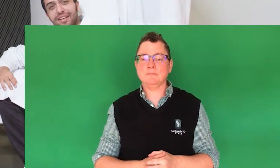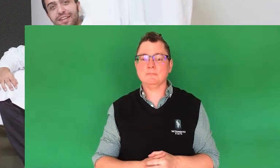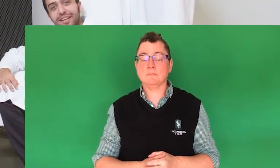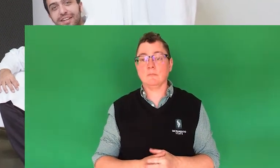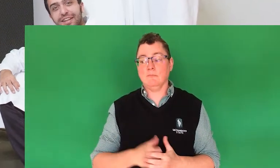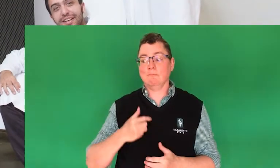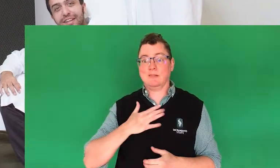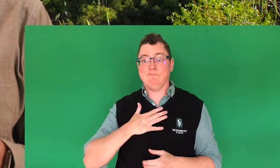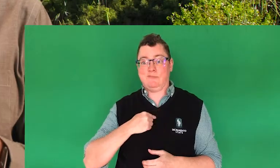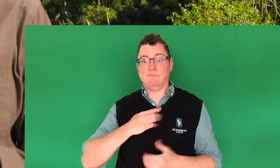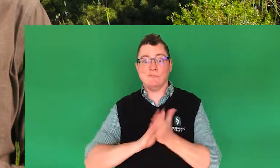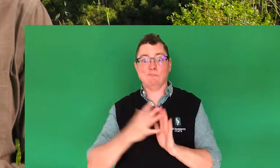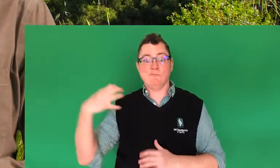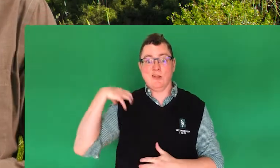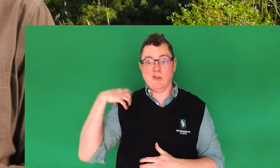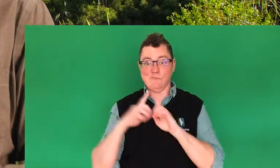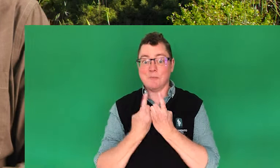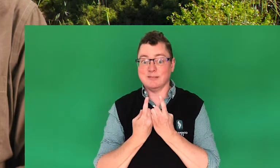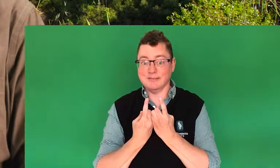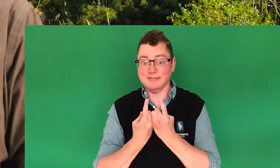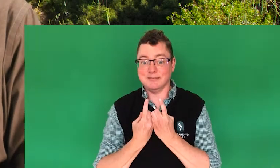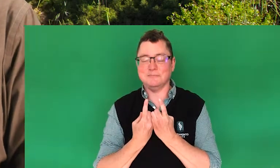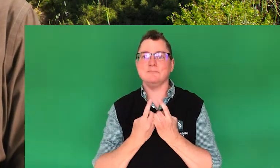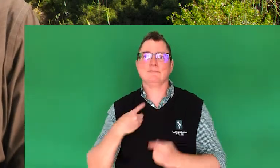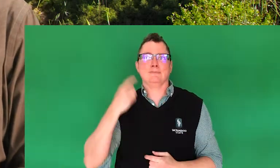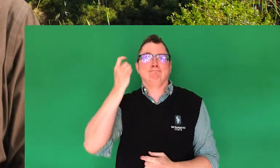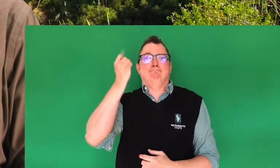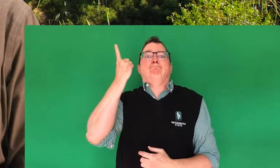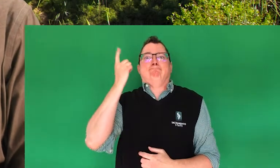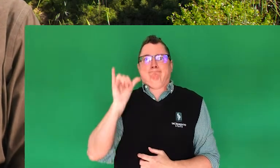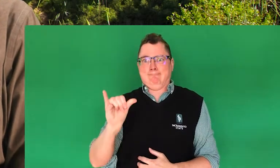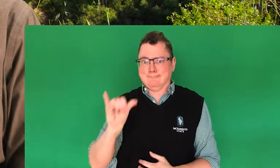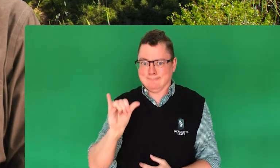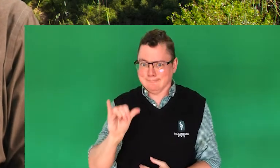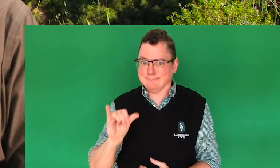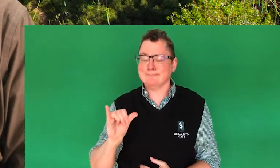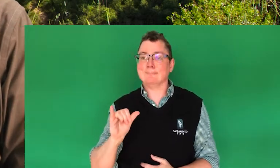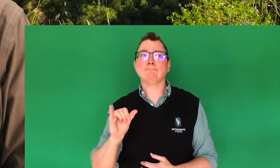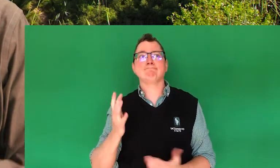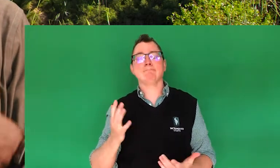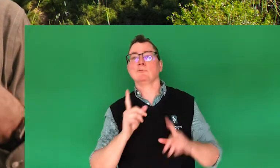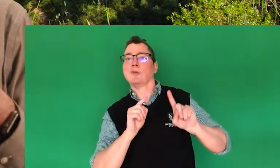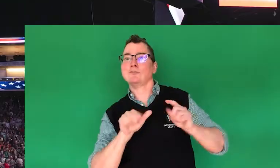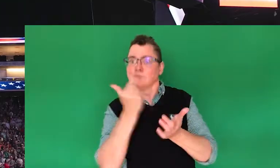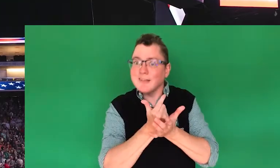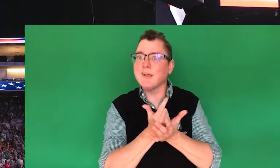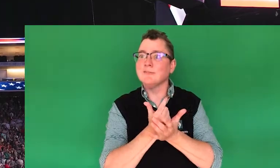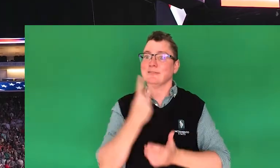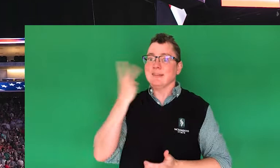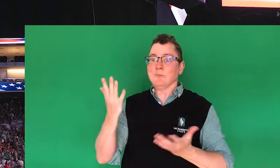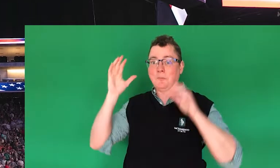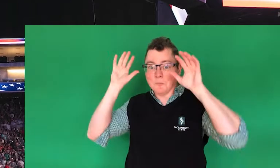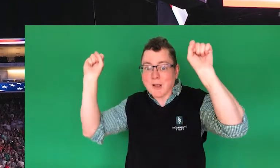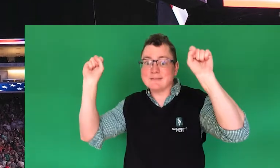economy. When I became department chair, I realized that when I